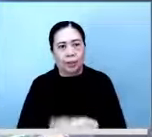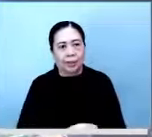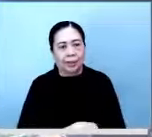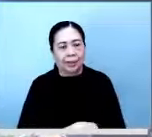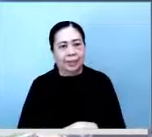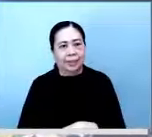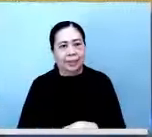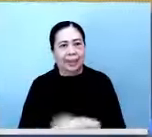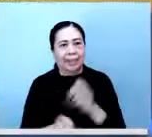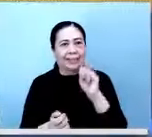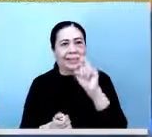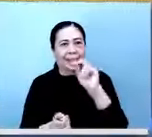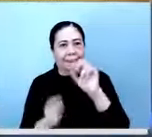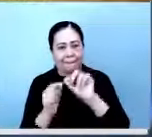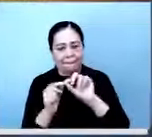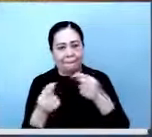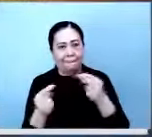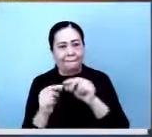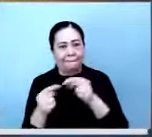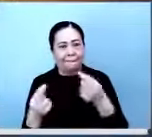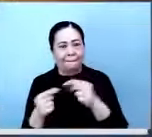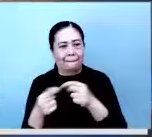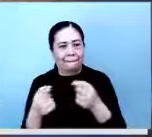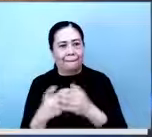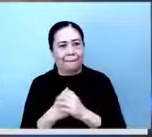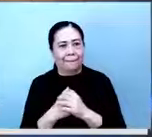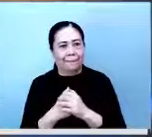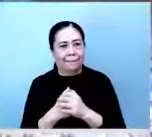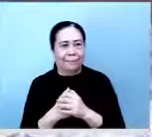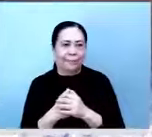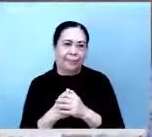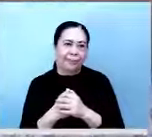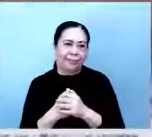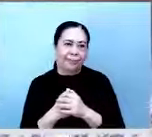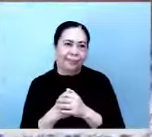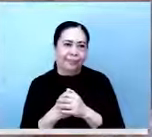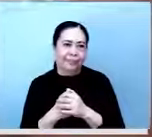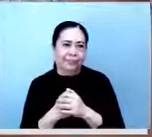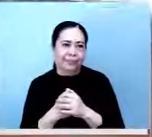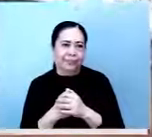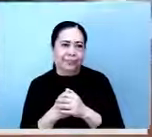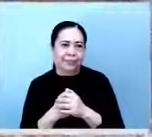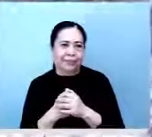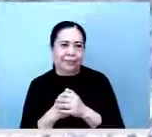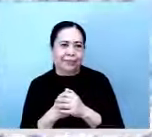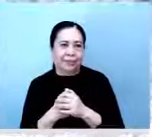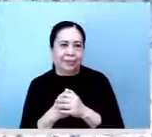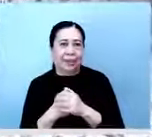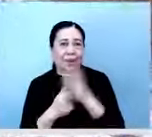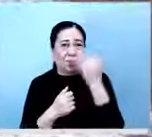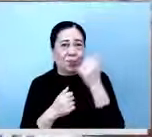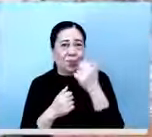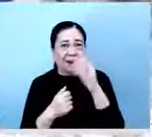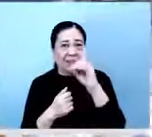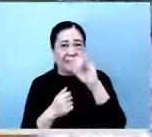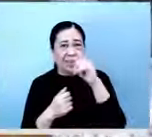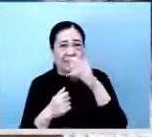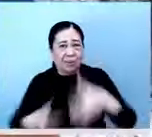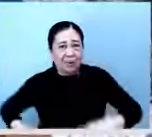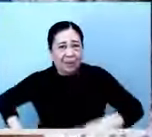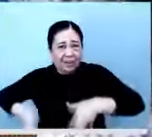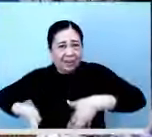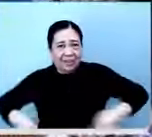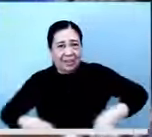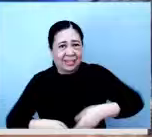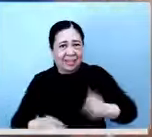snaps. Kasi... Ah, ito yan. Yes, okay, meron siyang snaps. For the, kasi sa diaper, eh, yes, diba? For the diaper